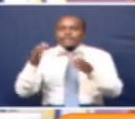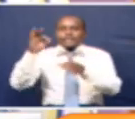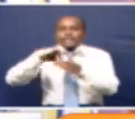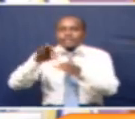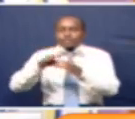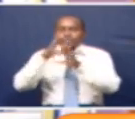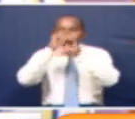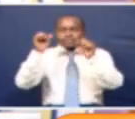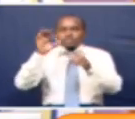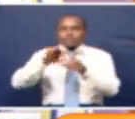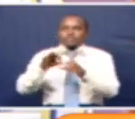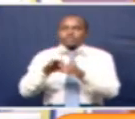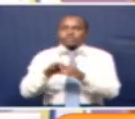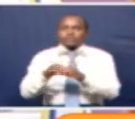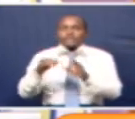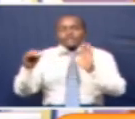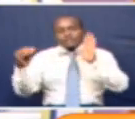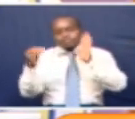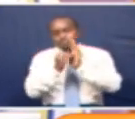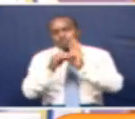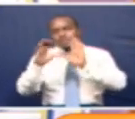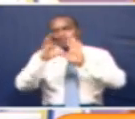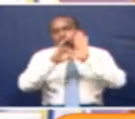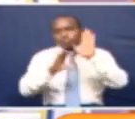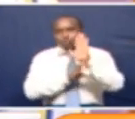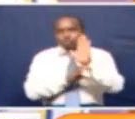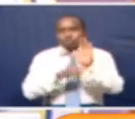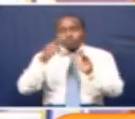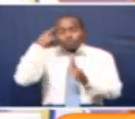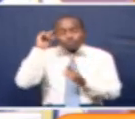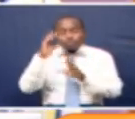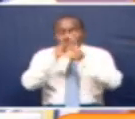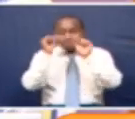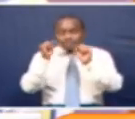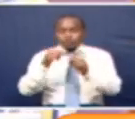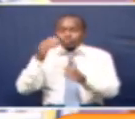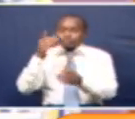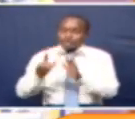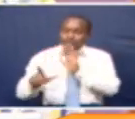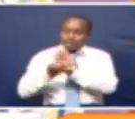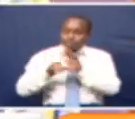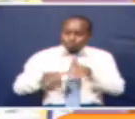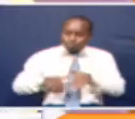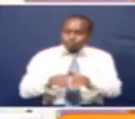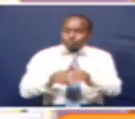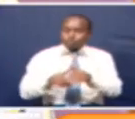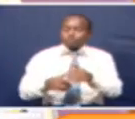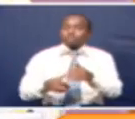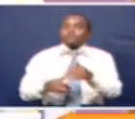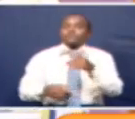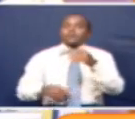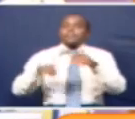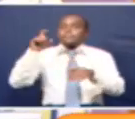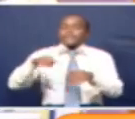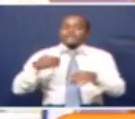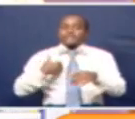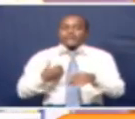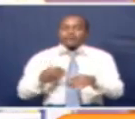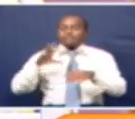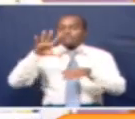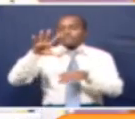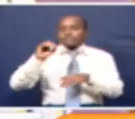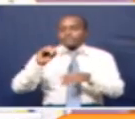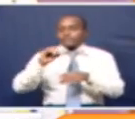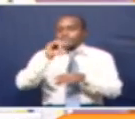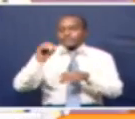election, is anchored in the constitution. For a president to be legally elected, he must win 50+1.